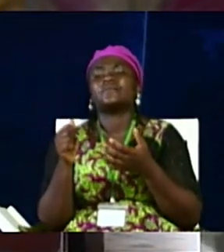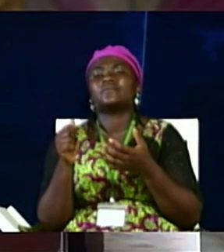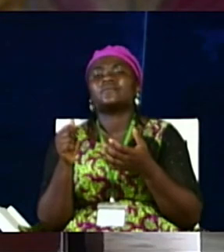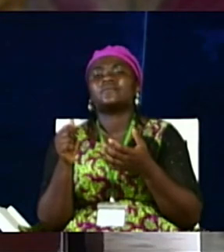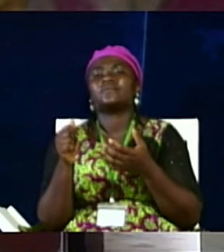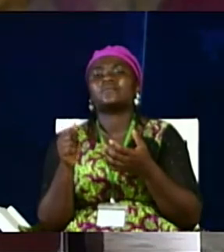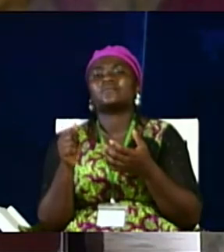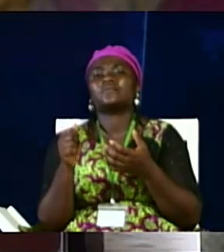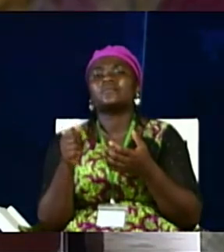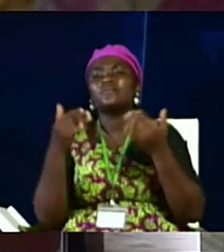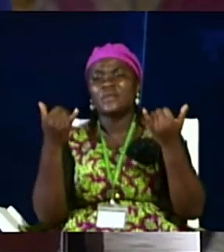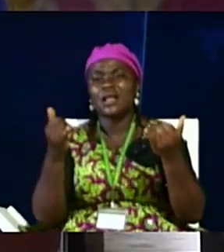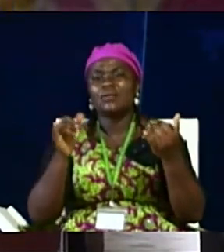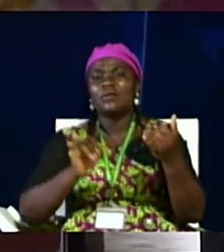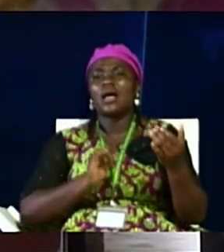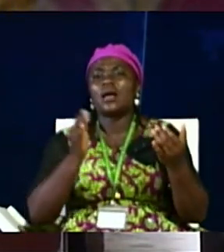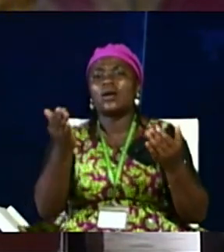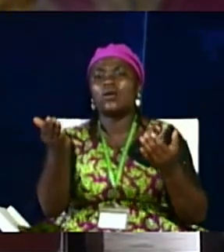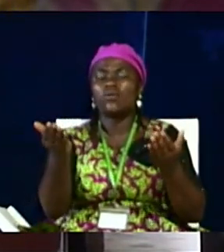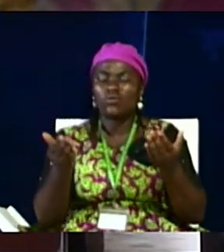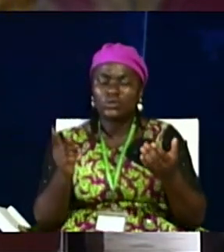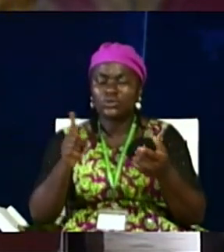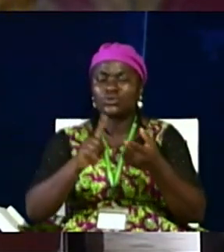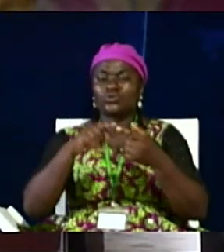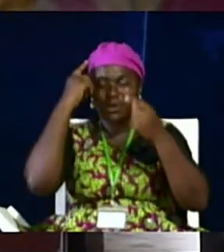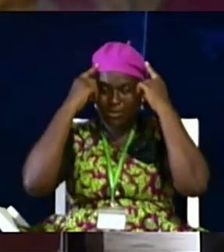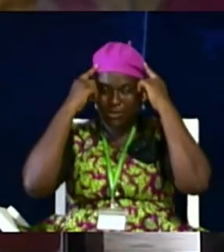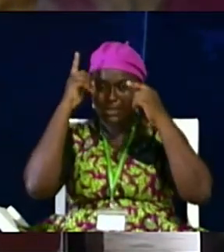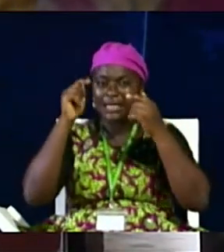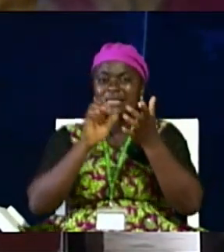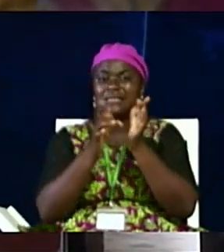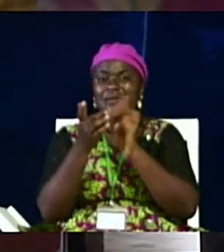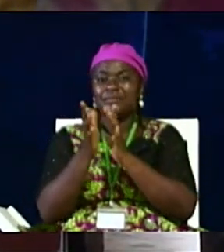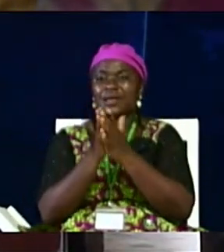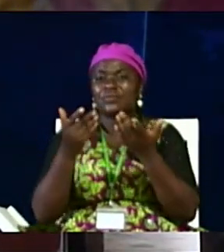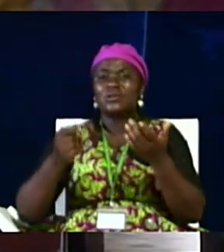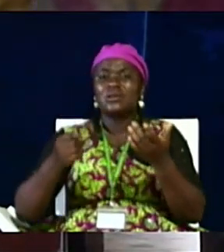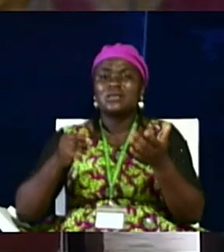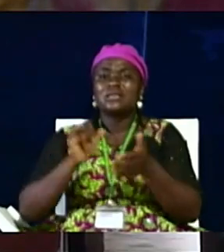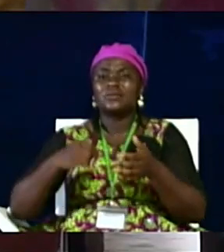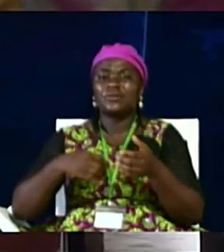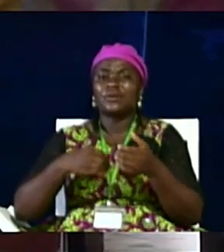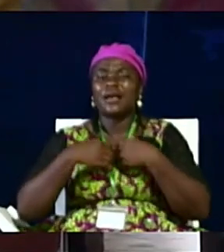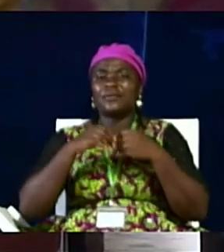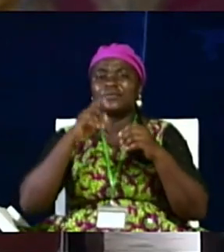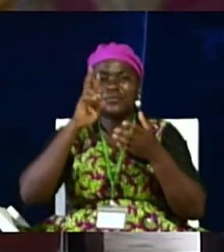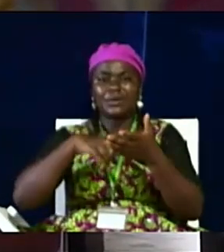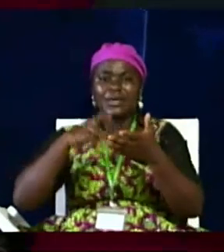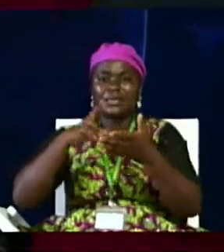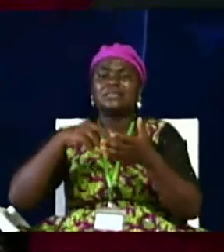Now, I want you to consider the passage that we have read. Naaman, a powerful man.